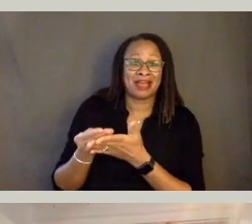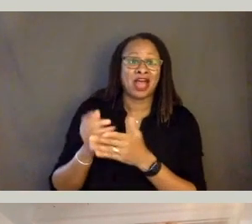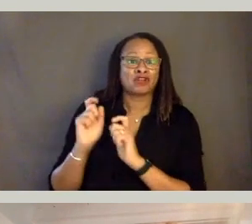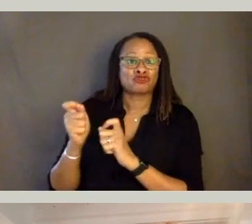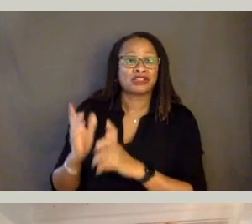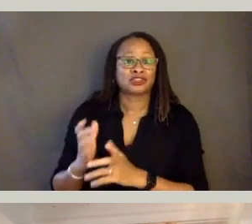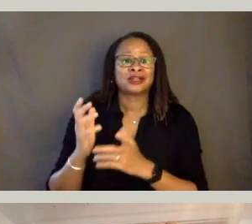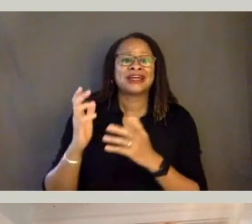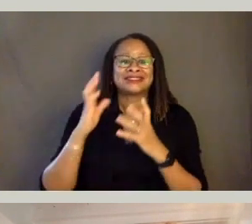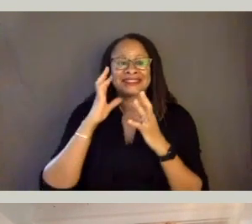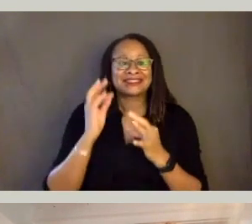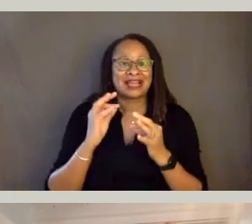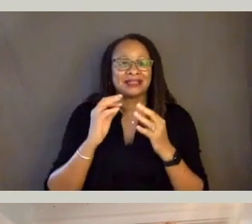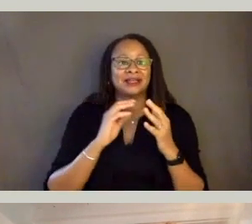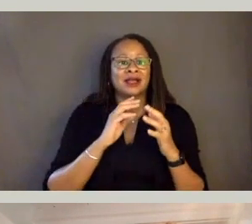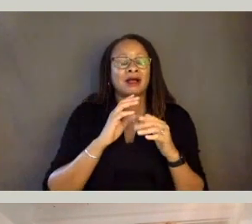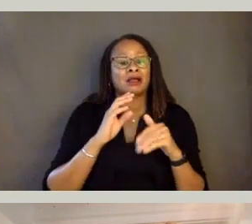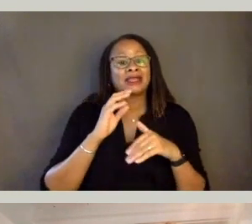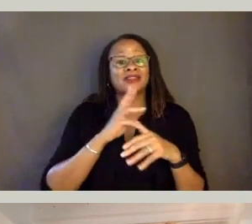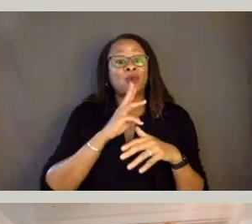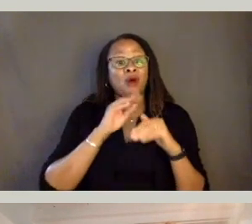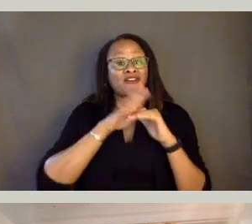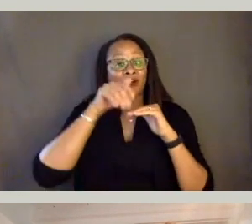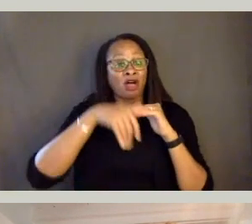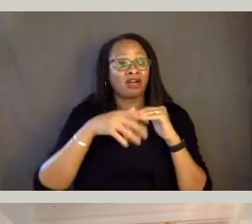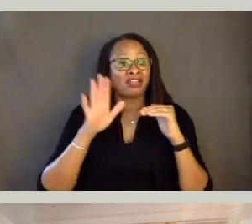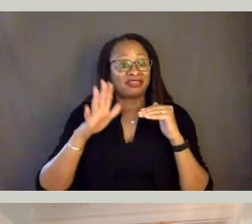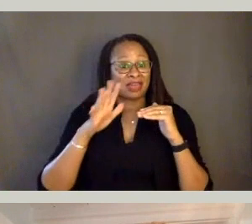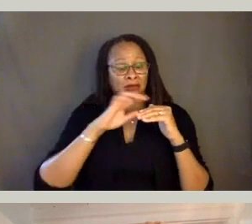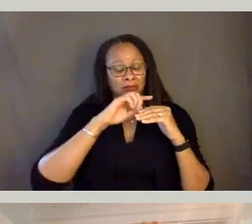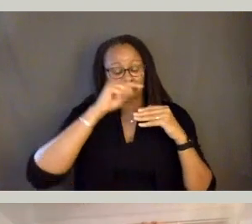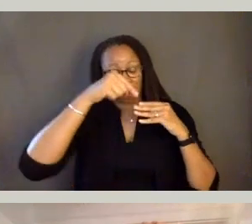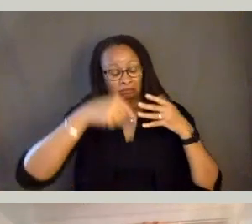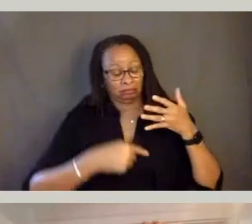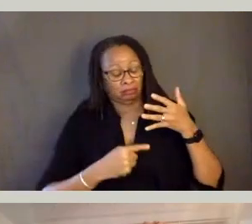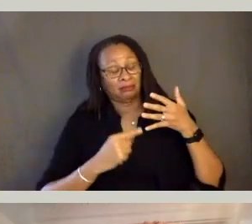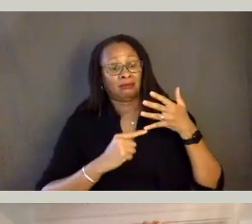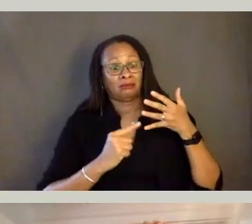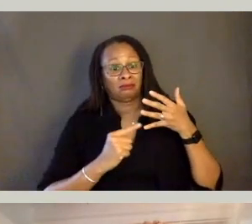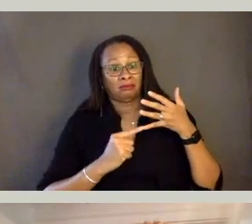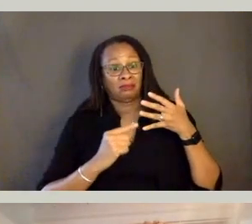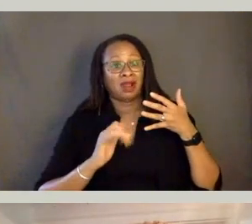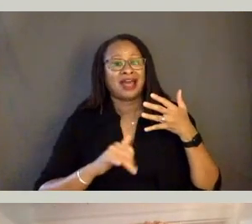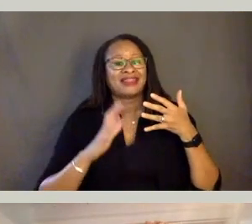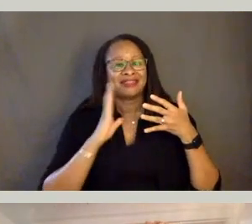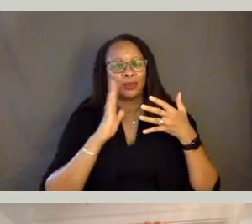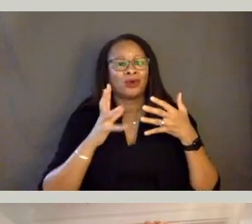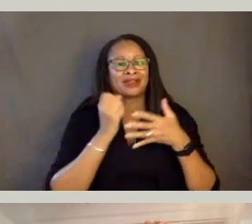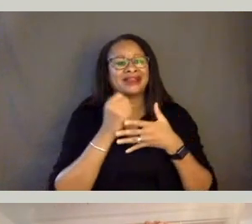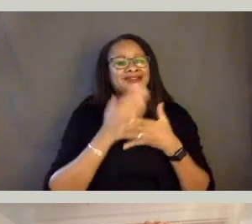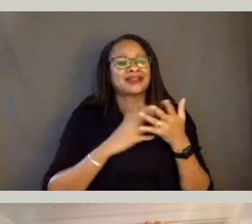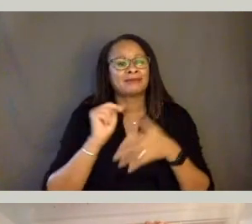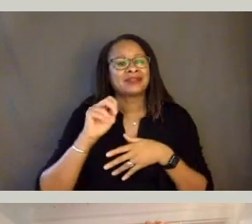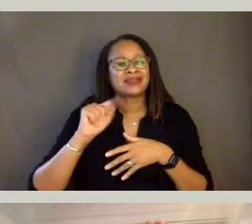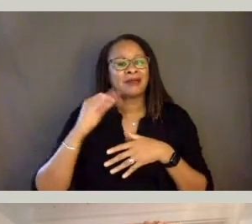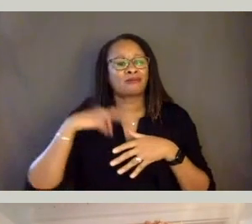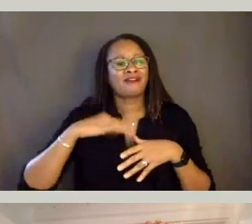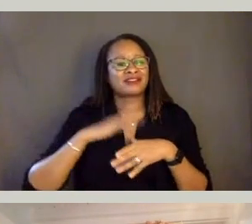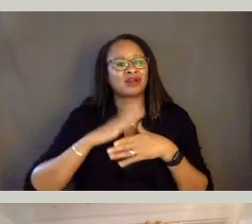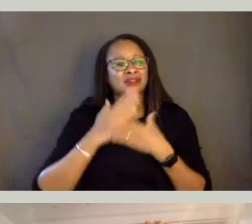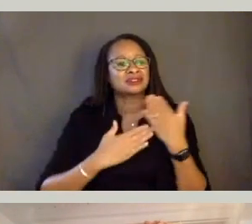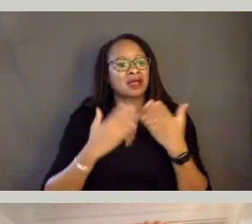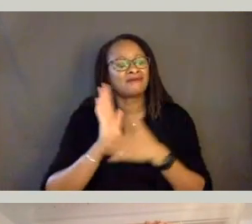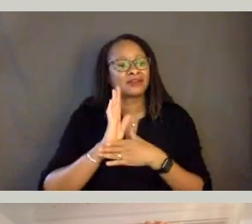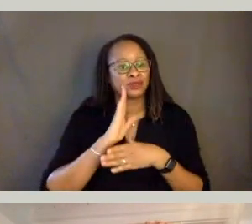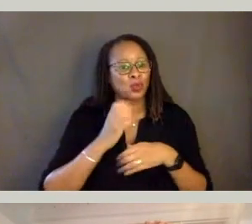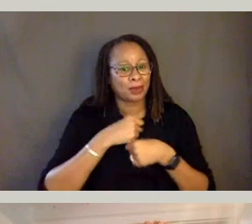lower in the waterfall, filmmakers do have a chance of recouping some net profits on the films that they make. And the DPA is advocating for